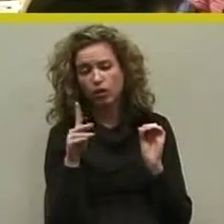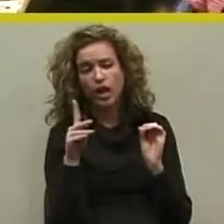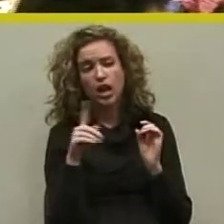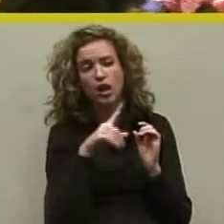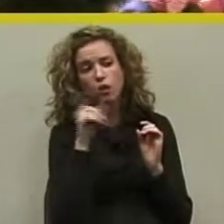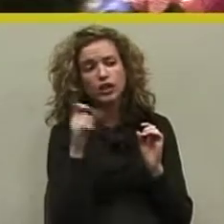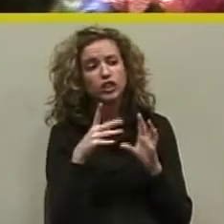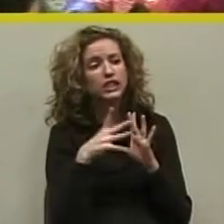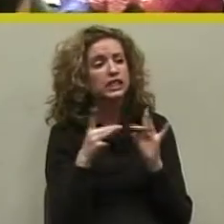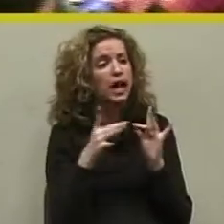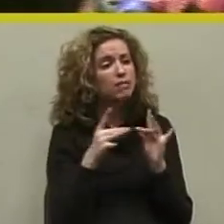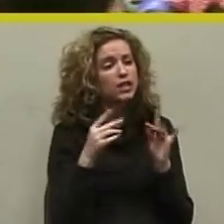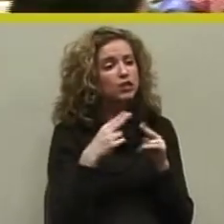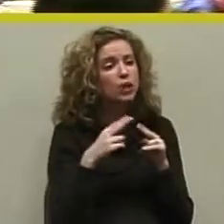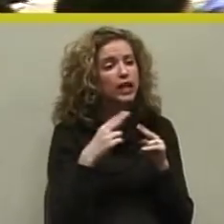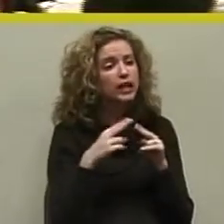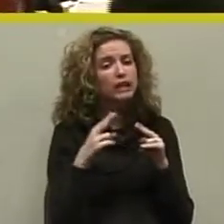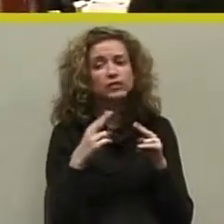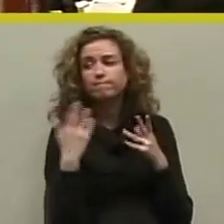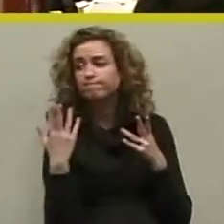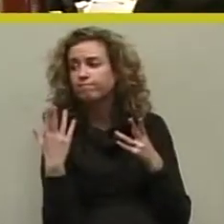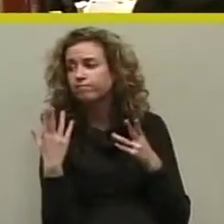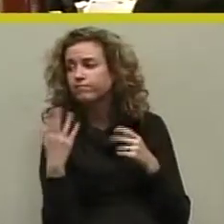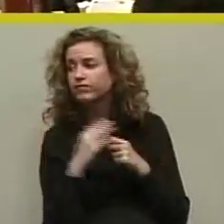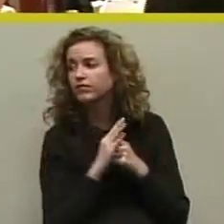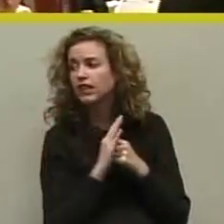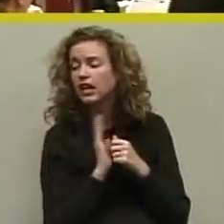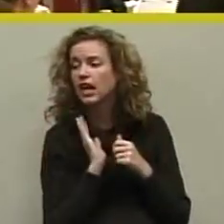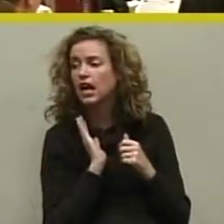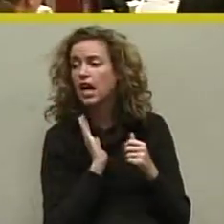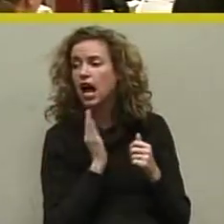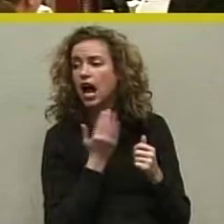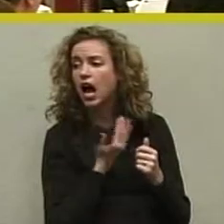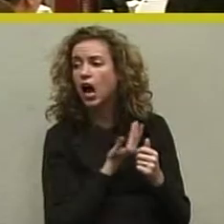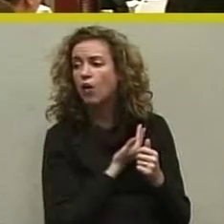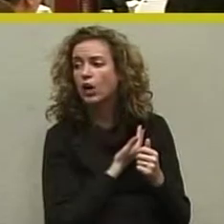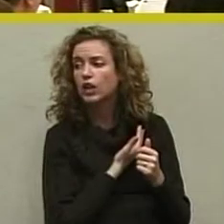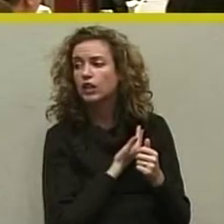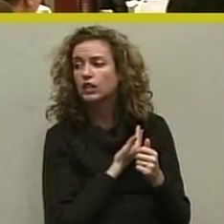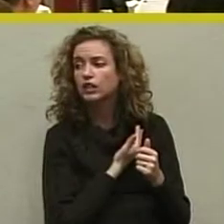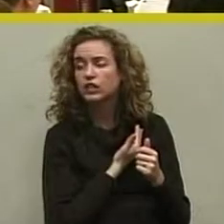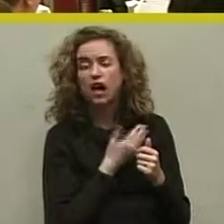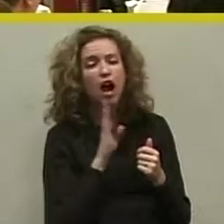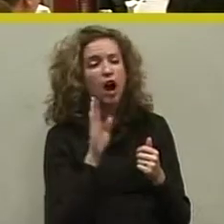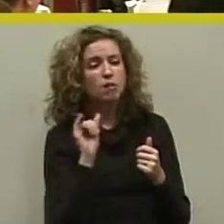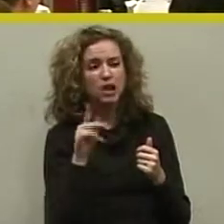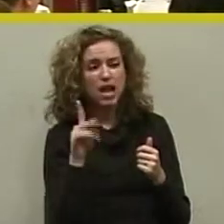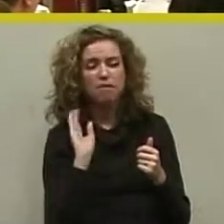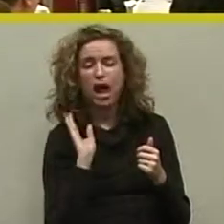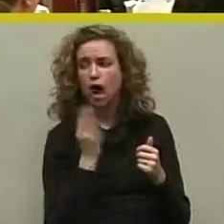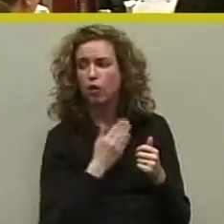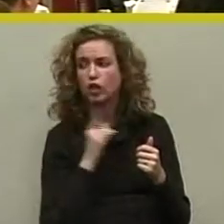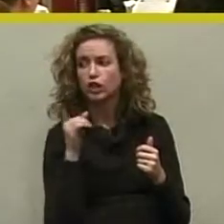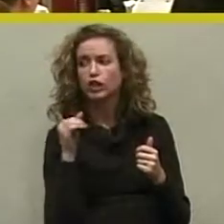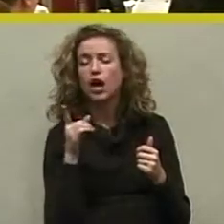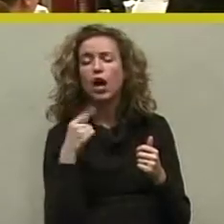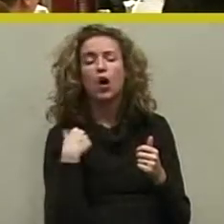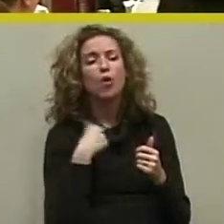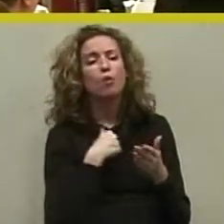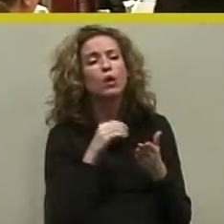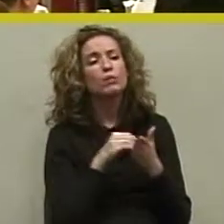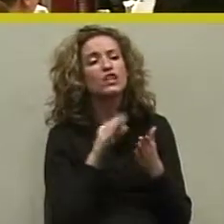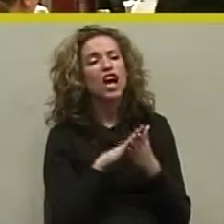Questions, comments, real quick? Yes. On ours, on our BIP, we usually put down the